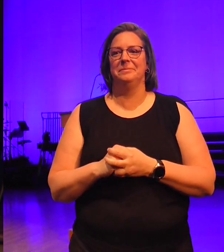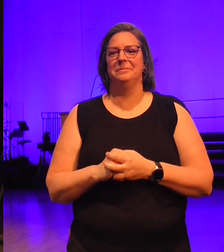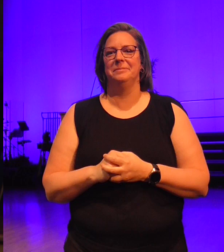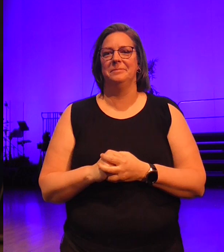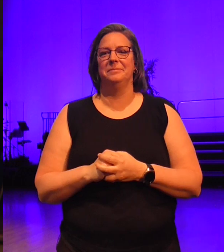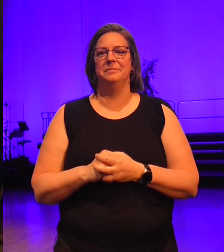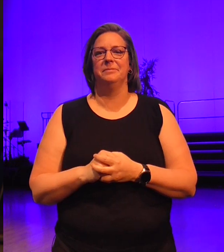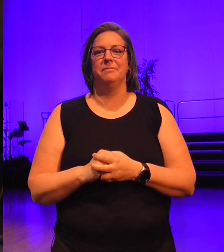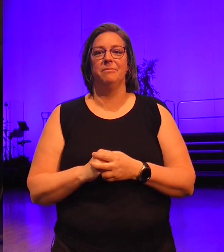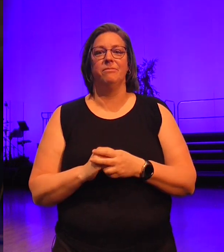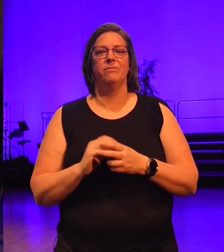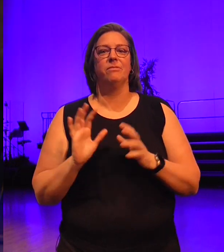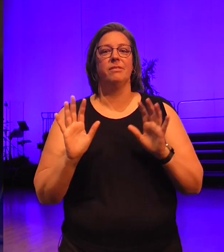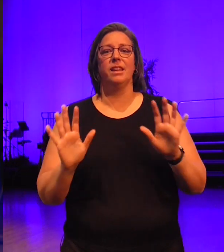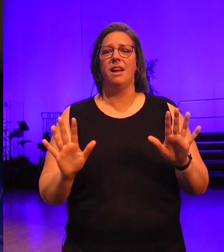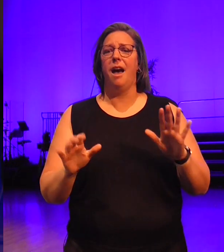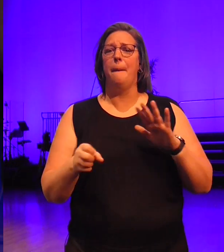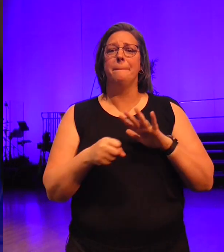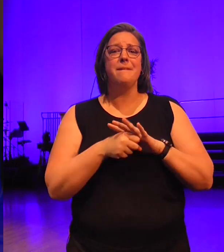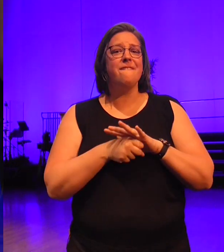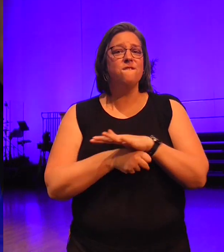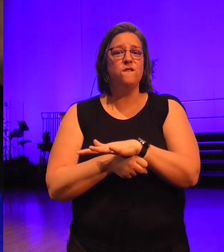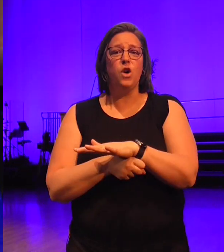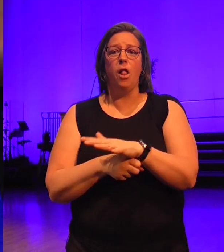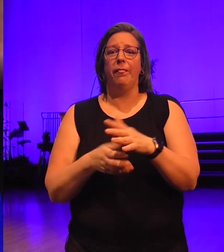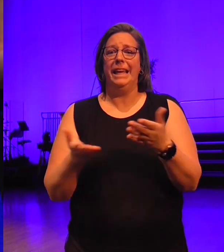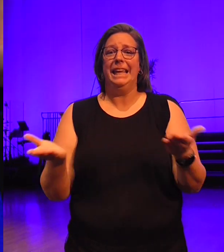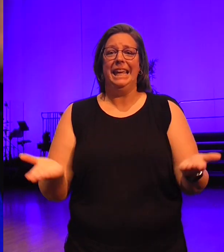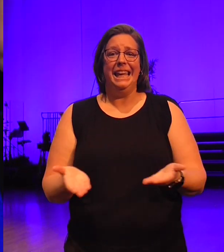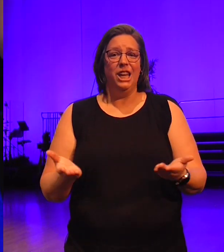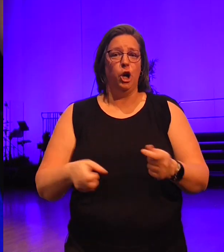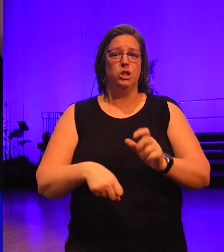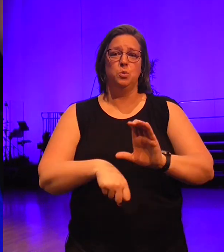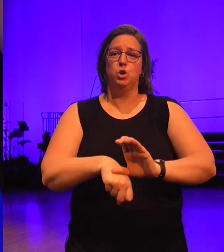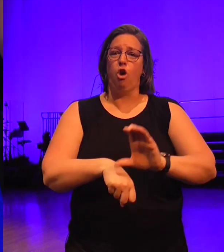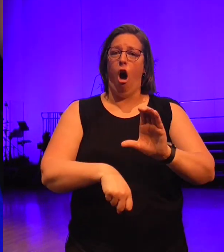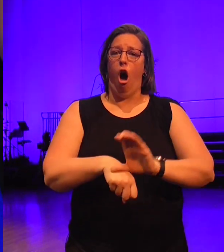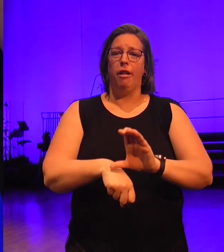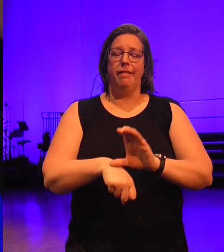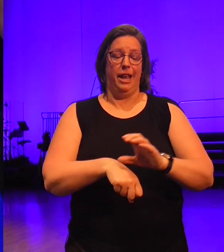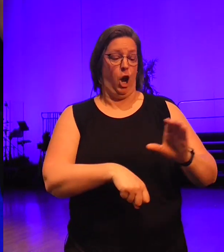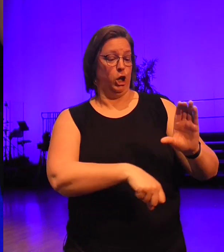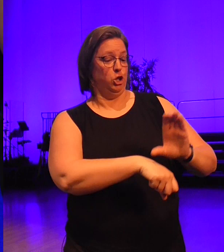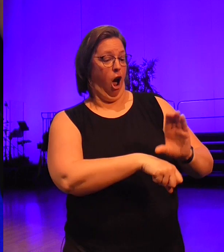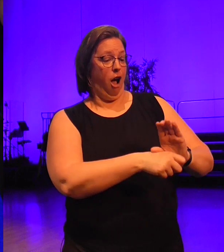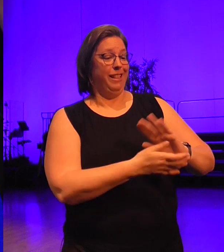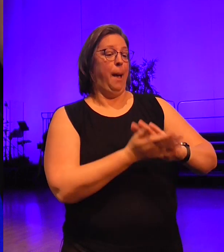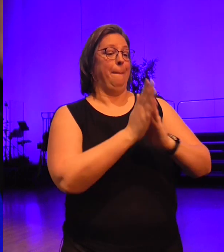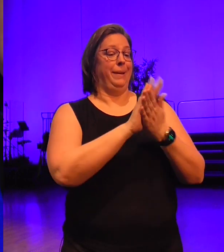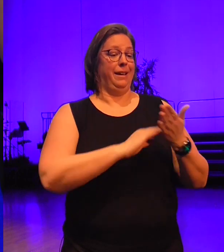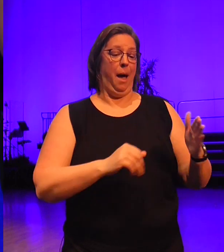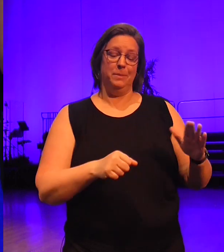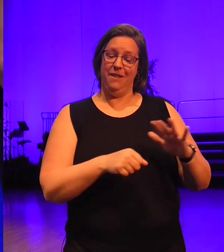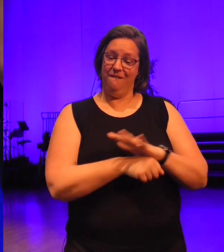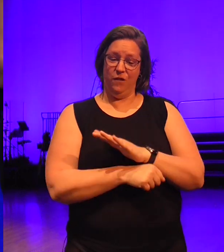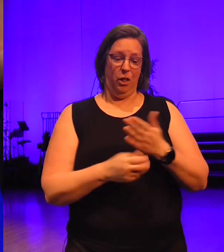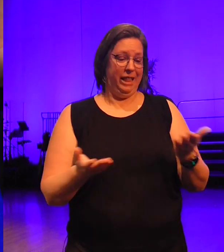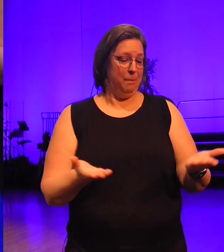And just fully present to the chocolate comes fully present to me.